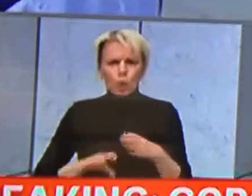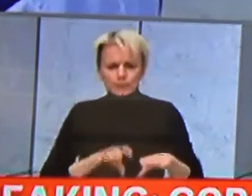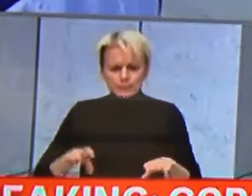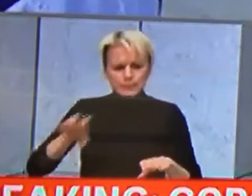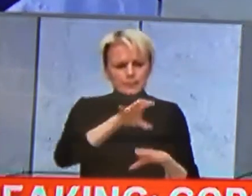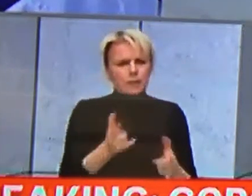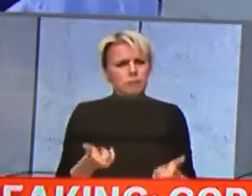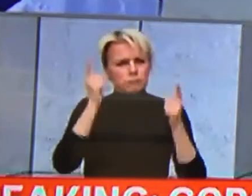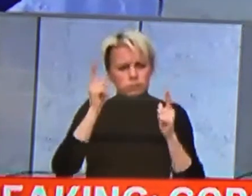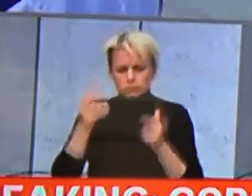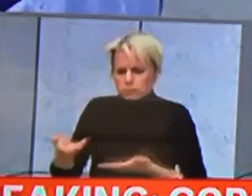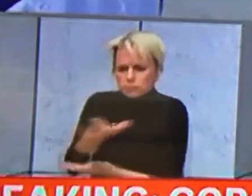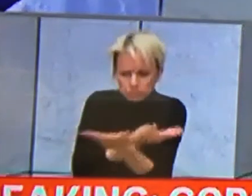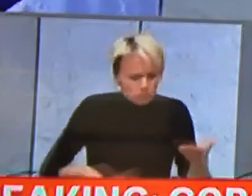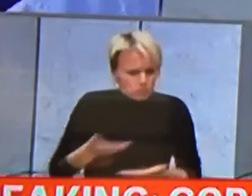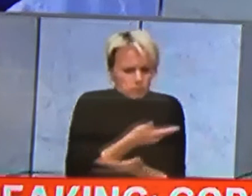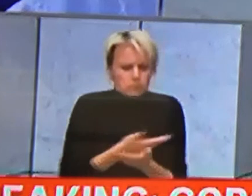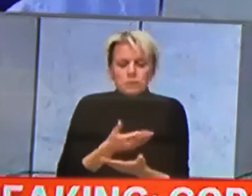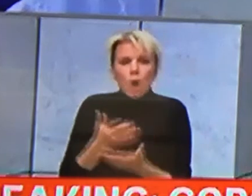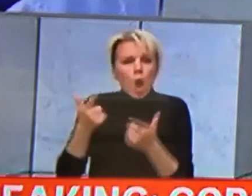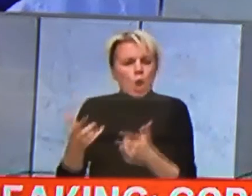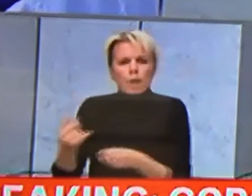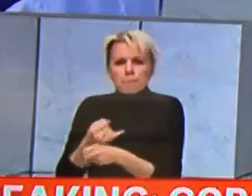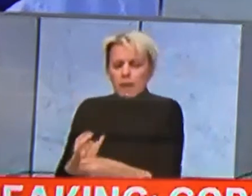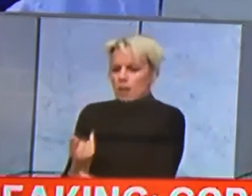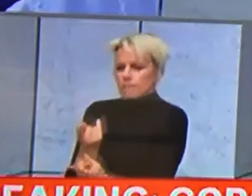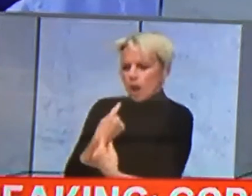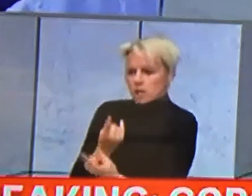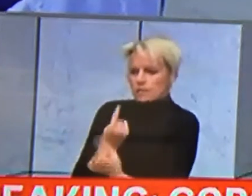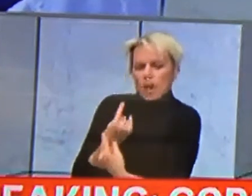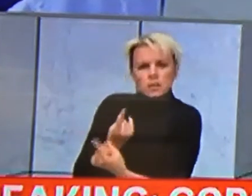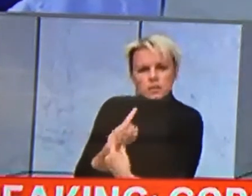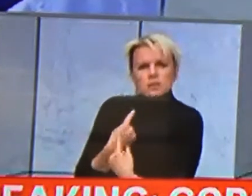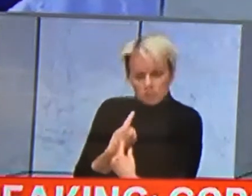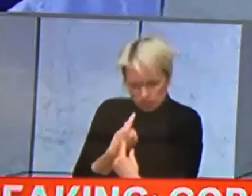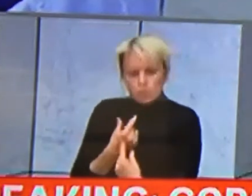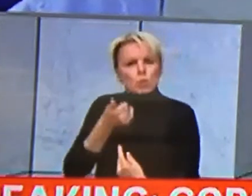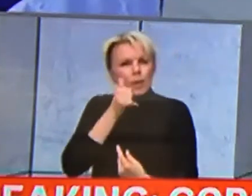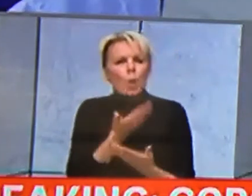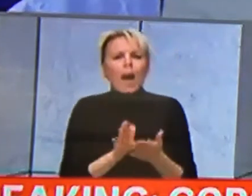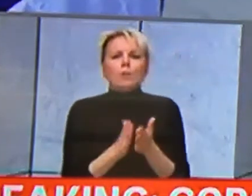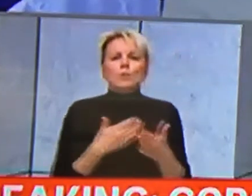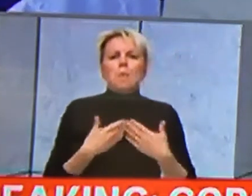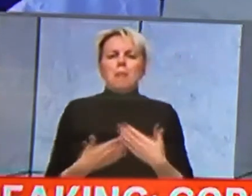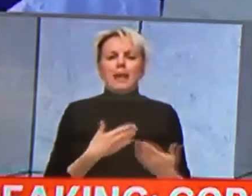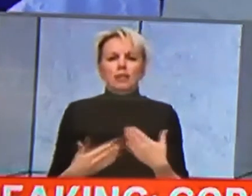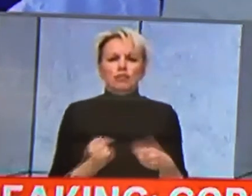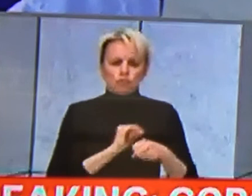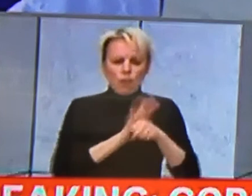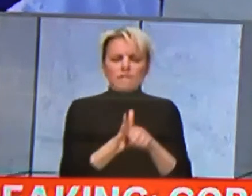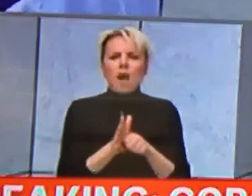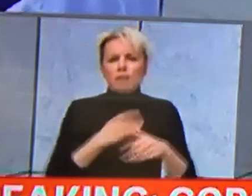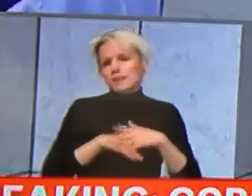terms of the restrictions that are necessary to deal with the management of the outbreak of the virus in Australia.